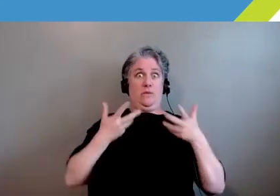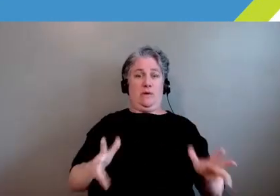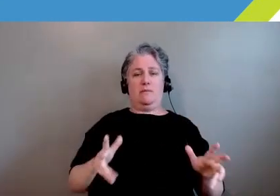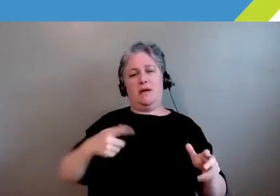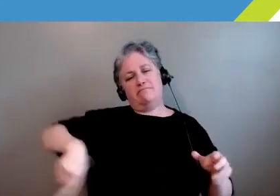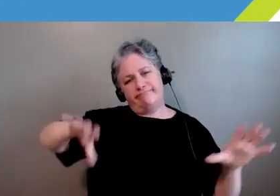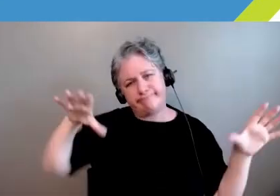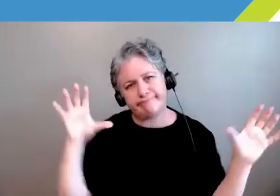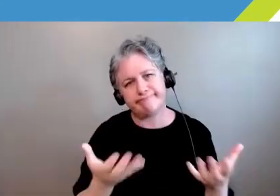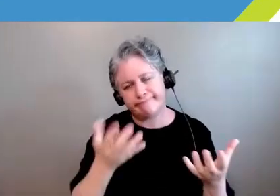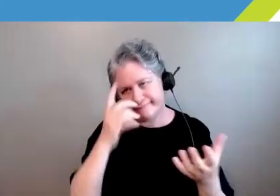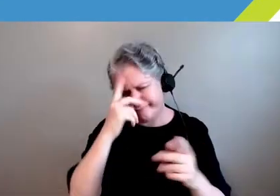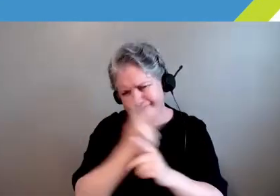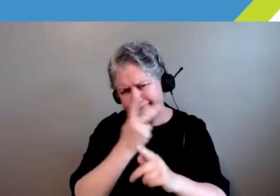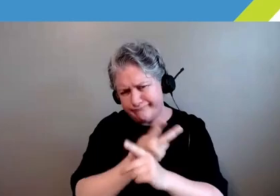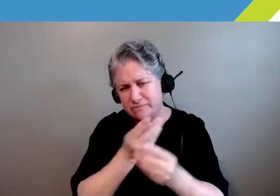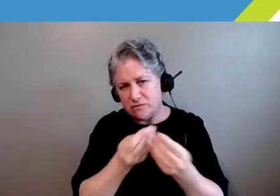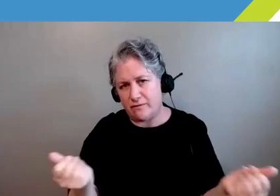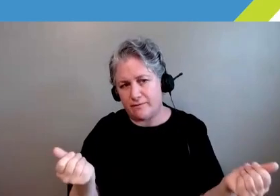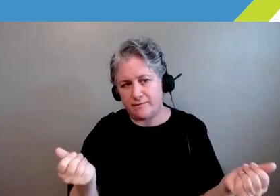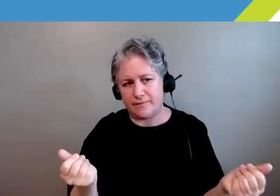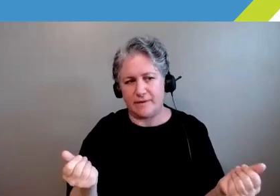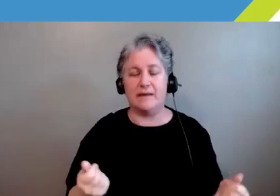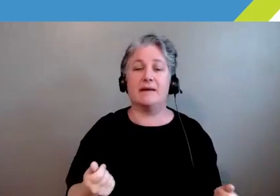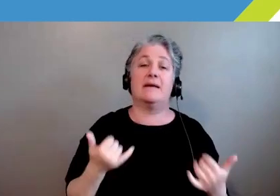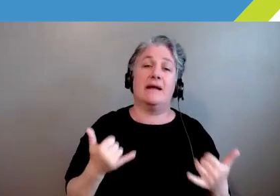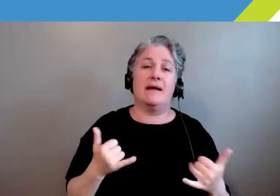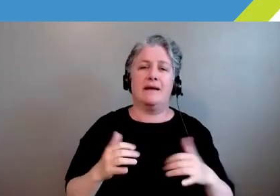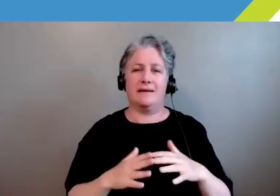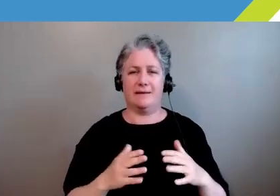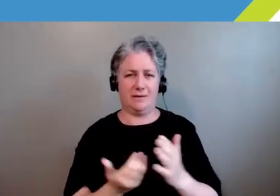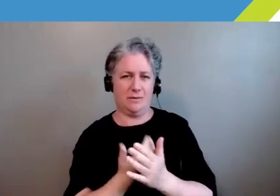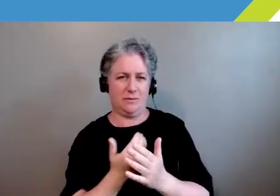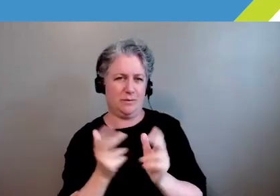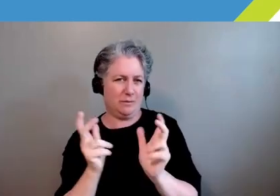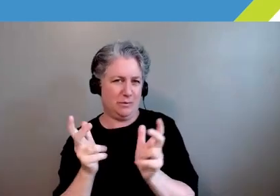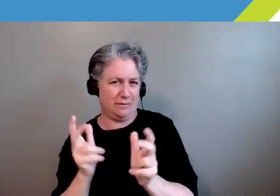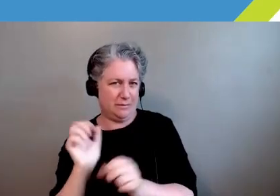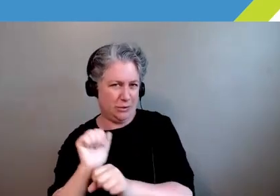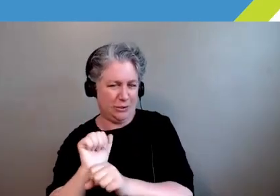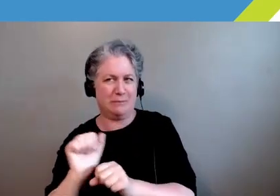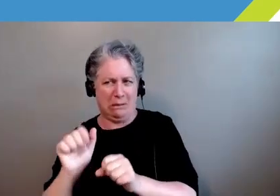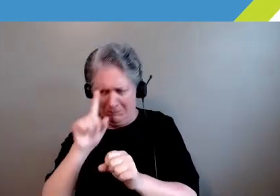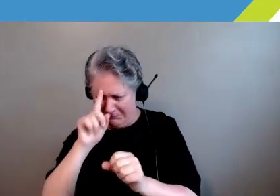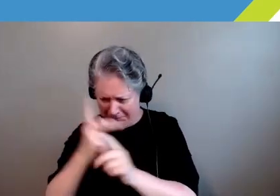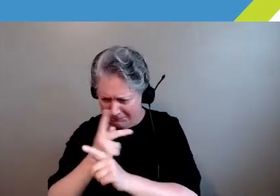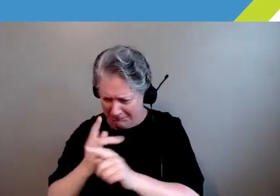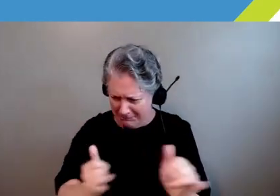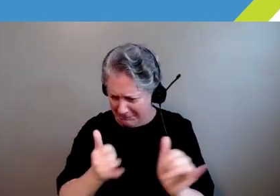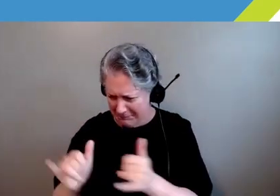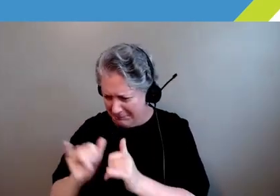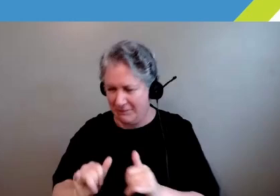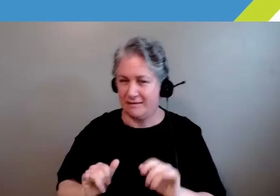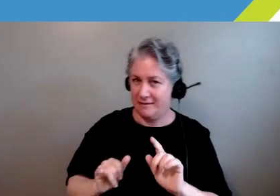solve together. This is just me playing with our new computer at work, okay? We're very proud